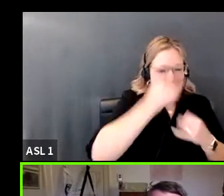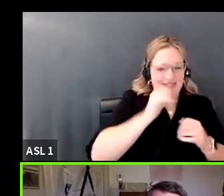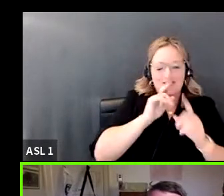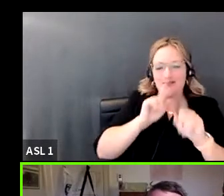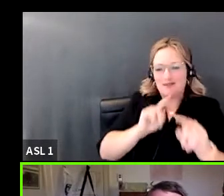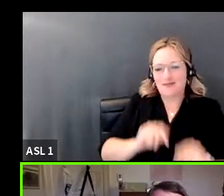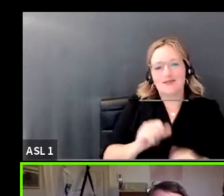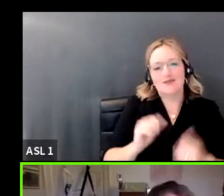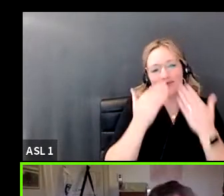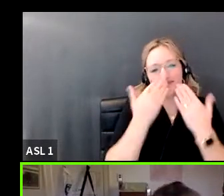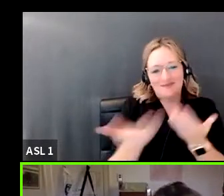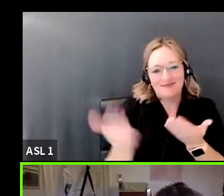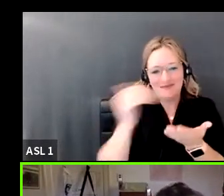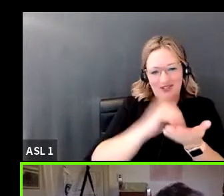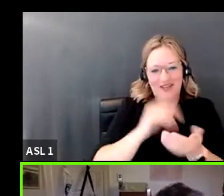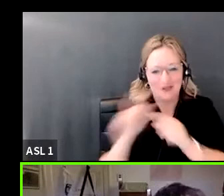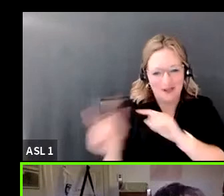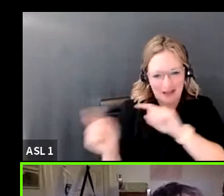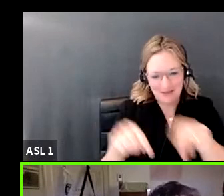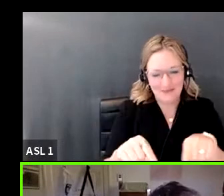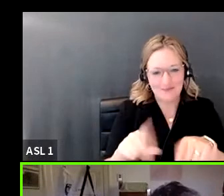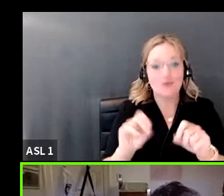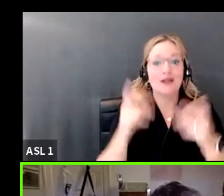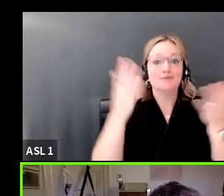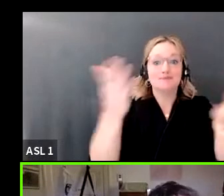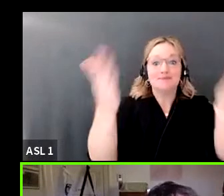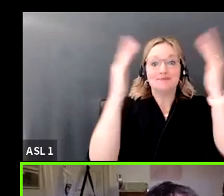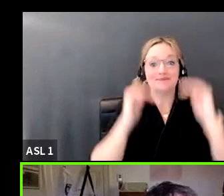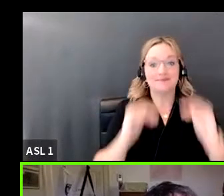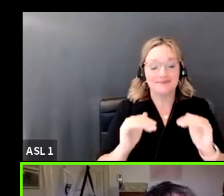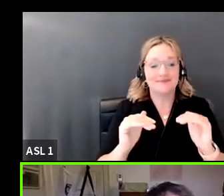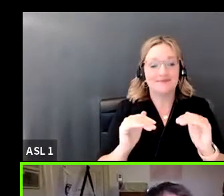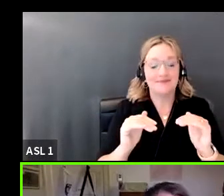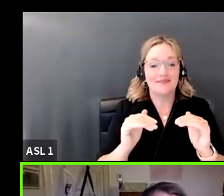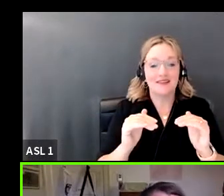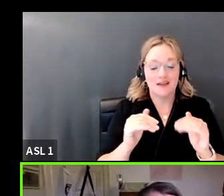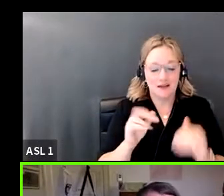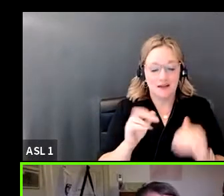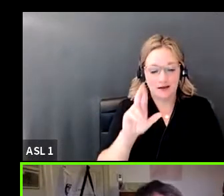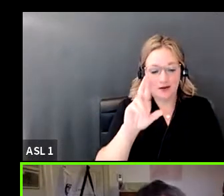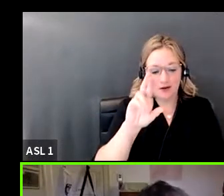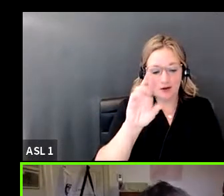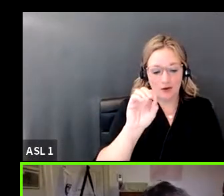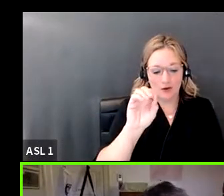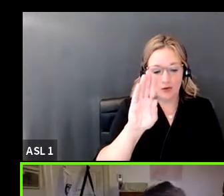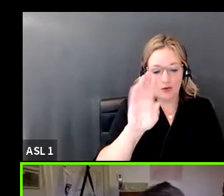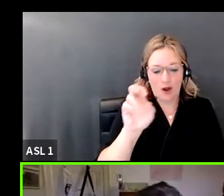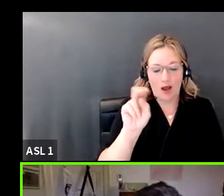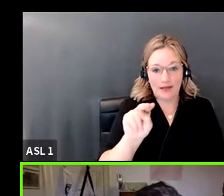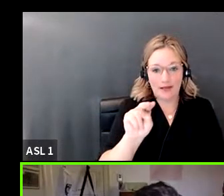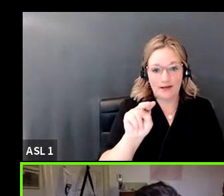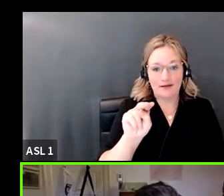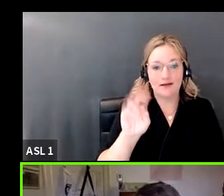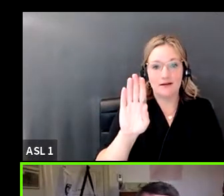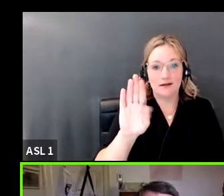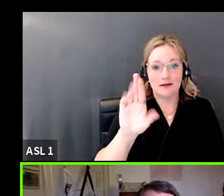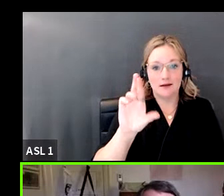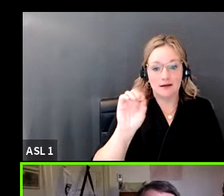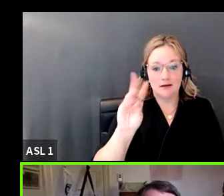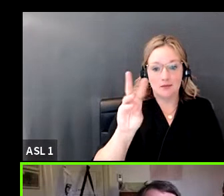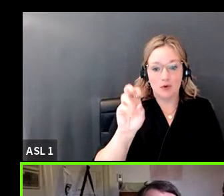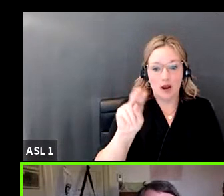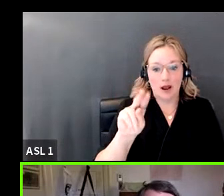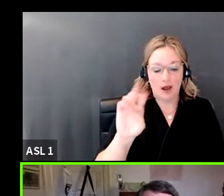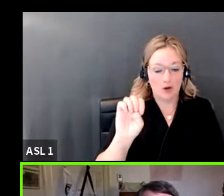for coming um i'm going to move on the next person on the list is robin brown but i'm not sure if robin has